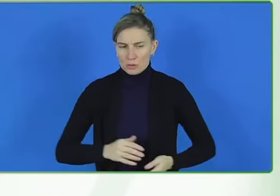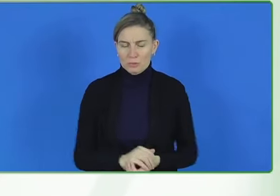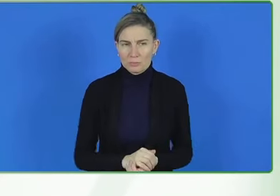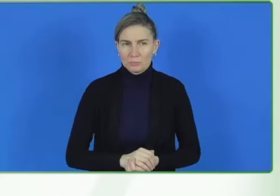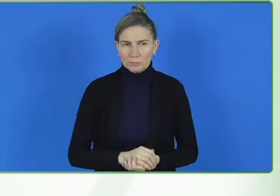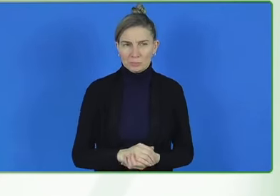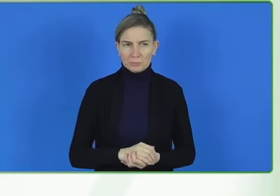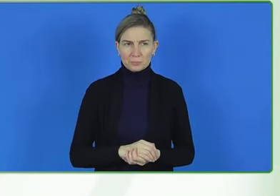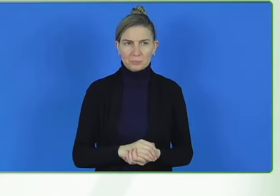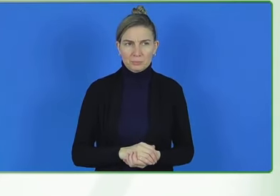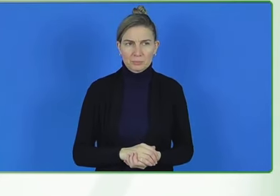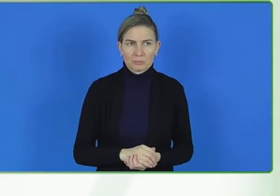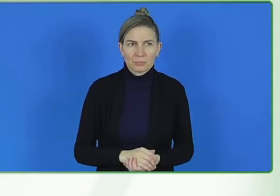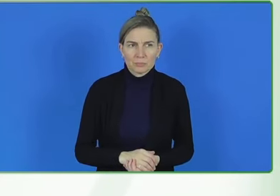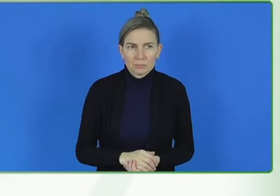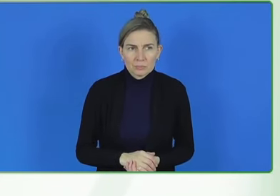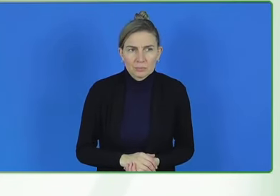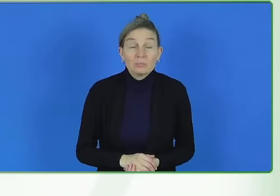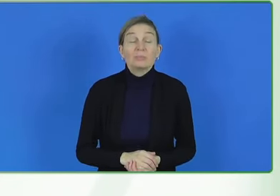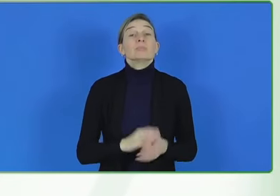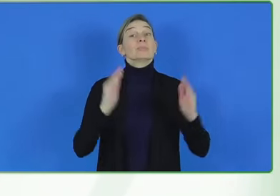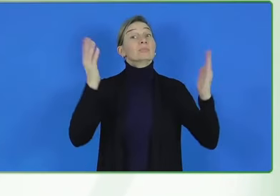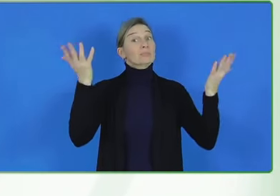take care of the